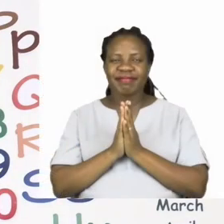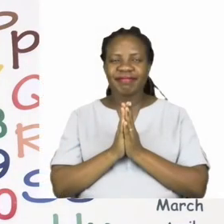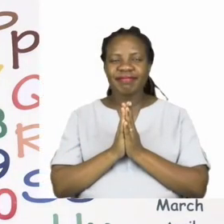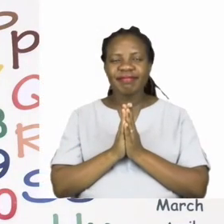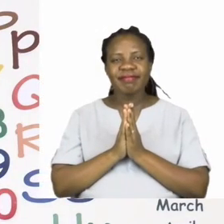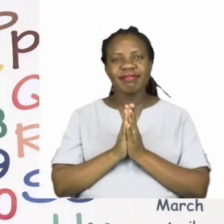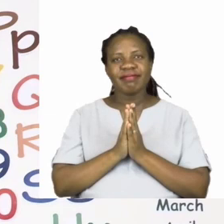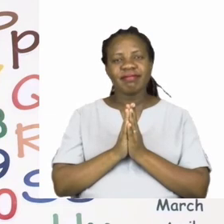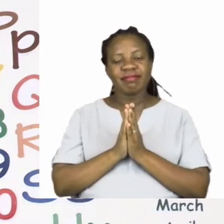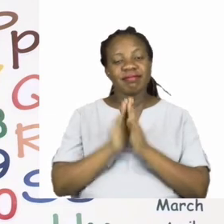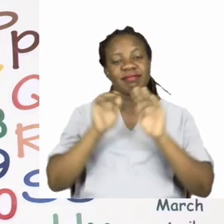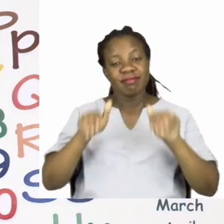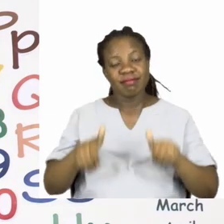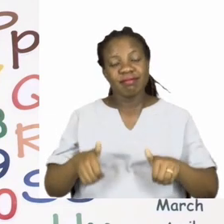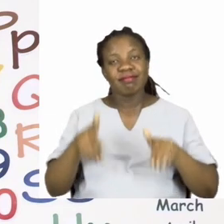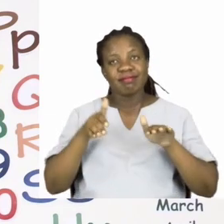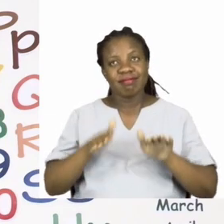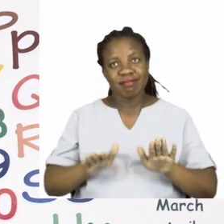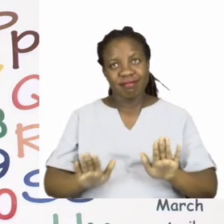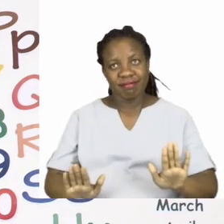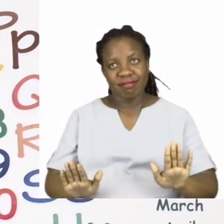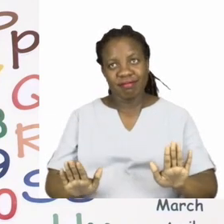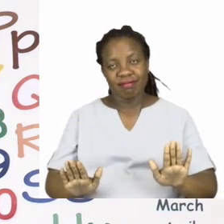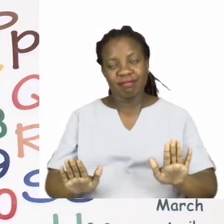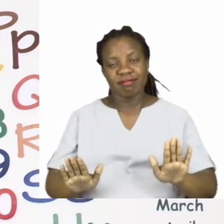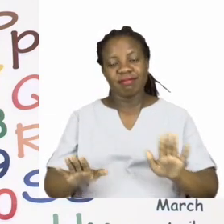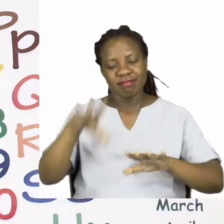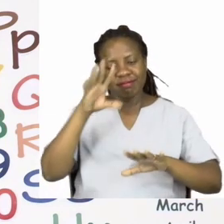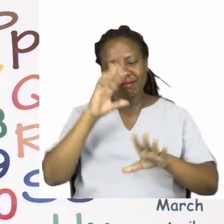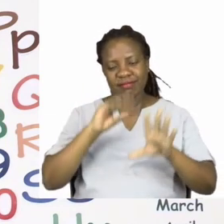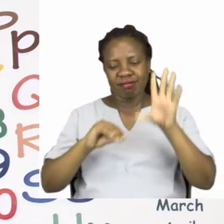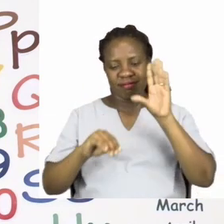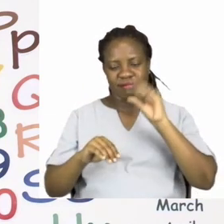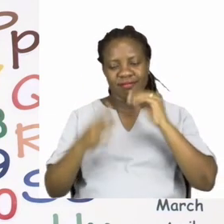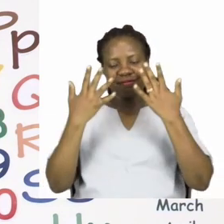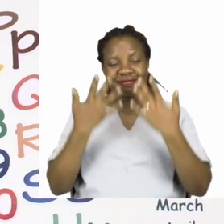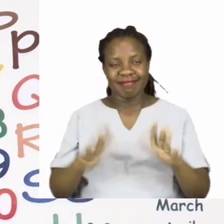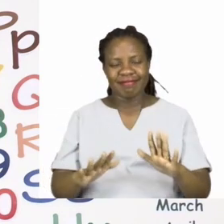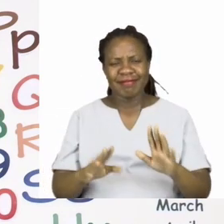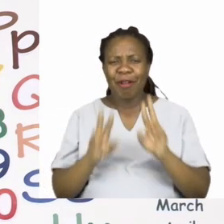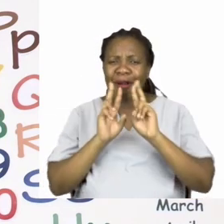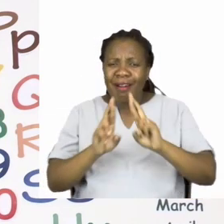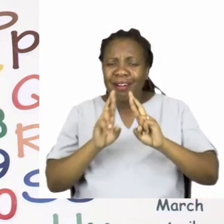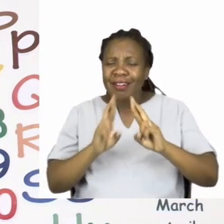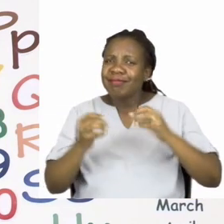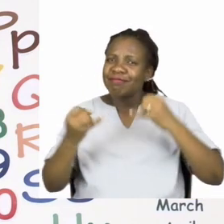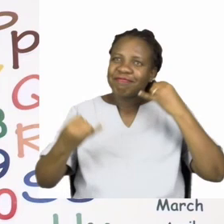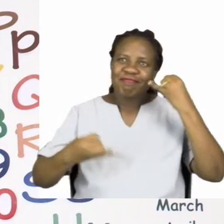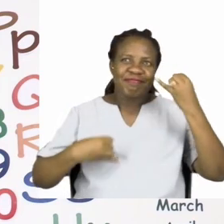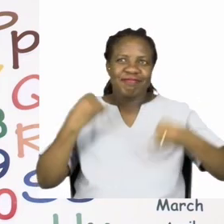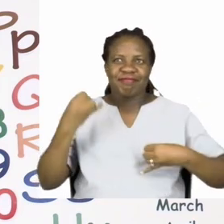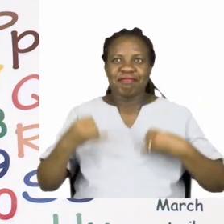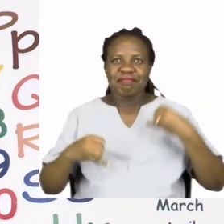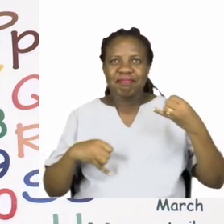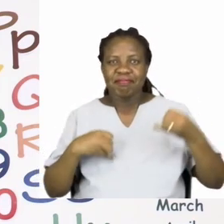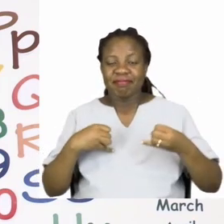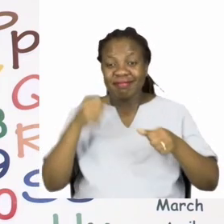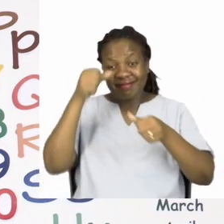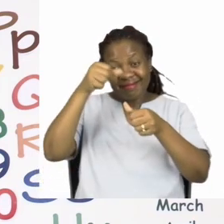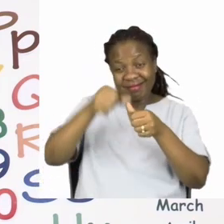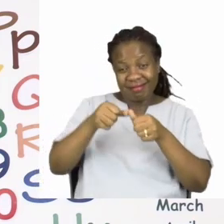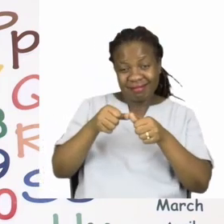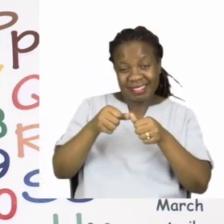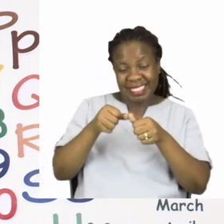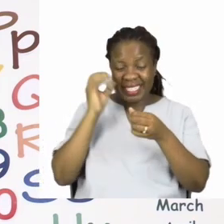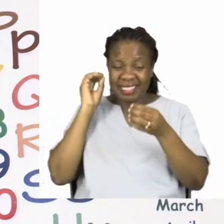Boys and girls, we have now come to the end of our lesson and I hope you had fun. Remember, if there's something that you're not sure